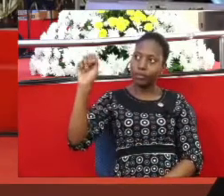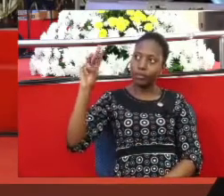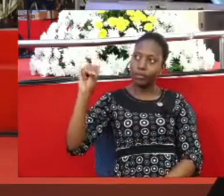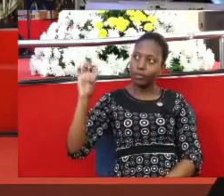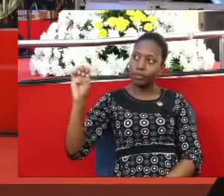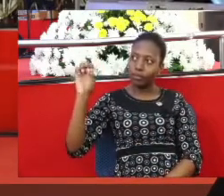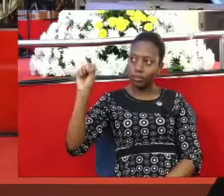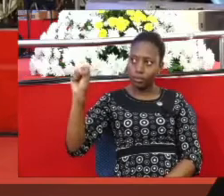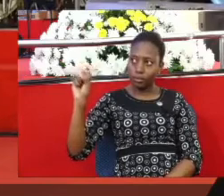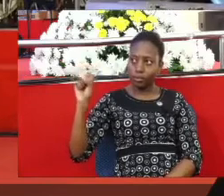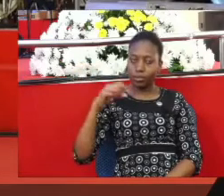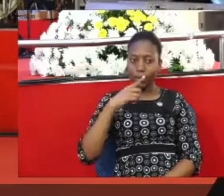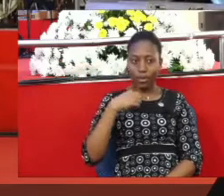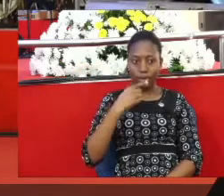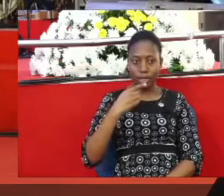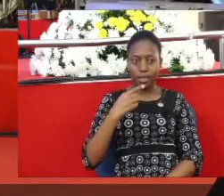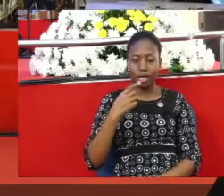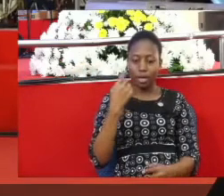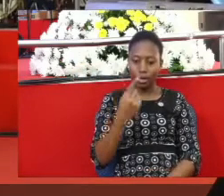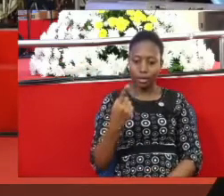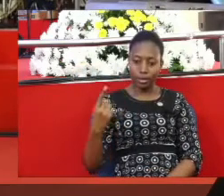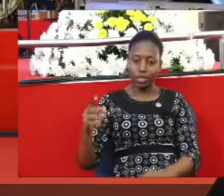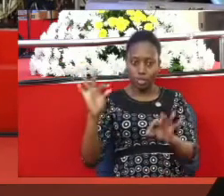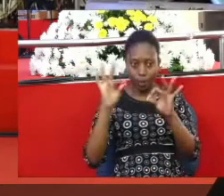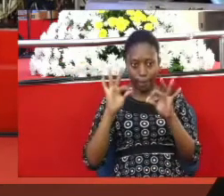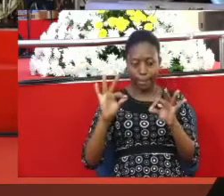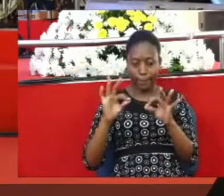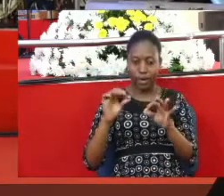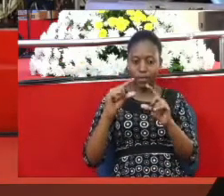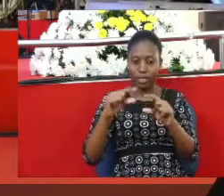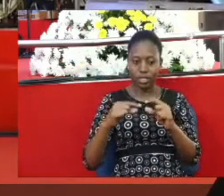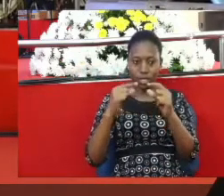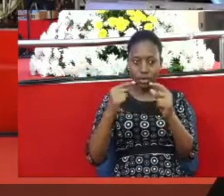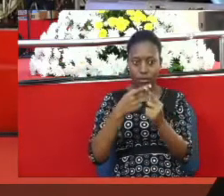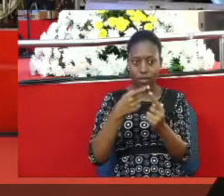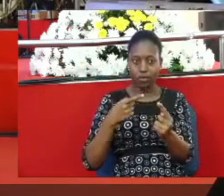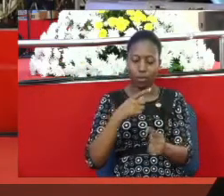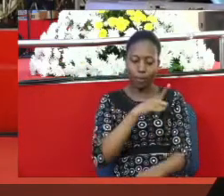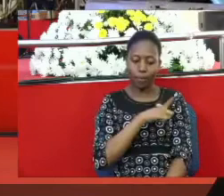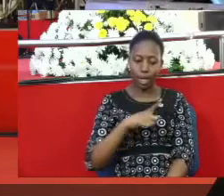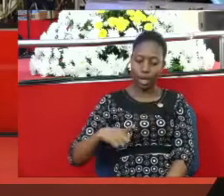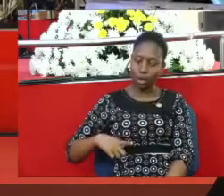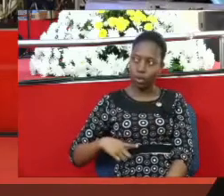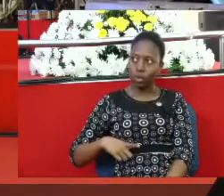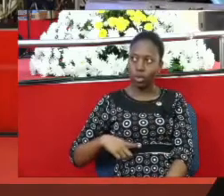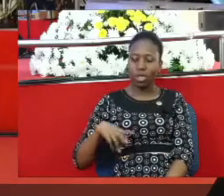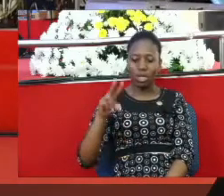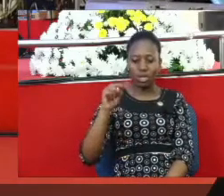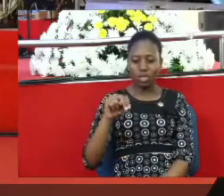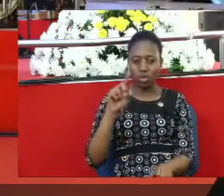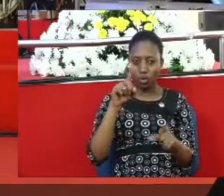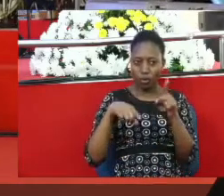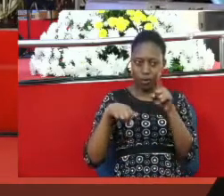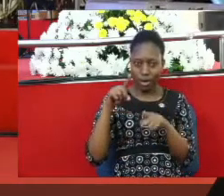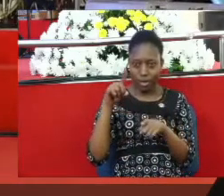gift is from above. It comes from the Father of lights, in whom there is no variation or shadow